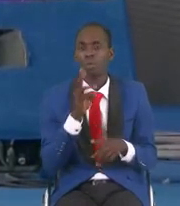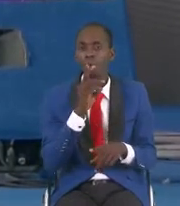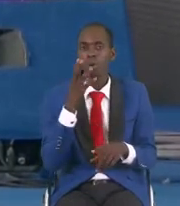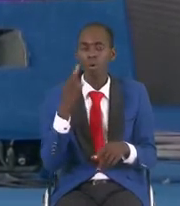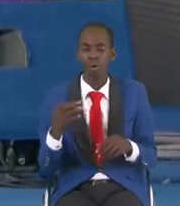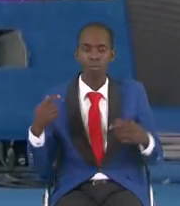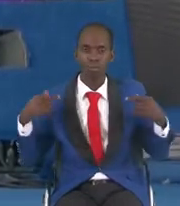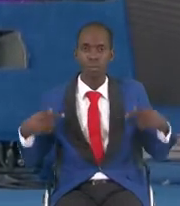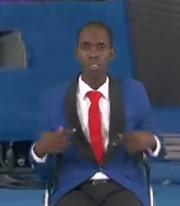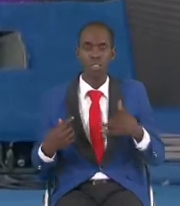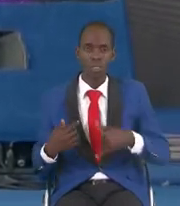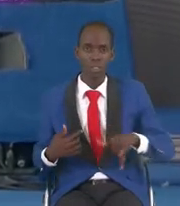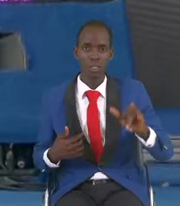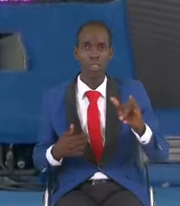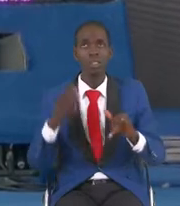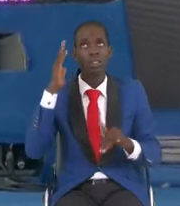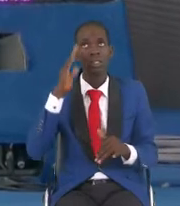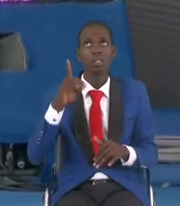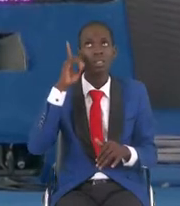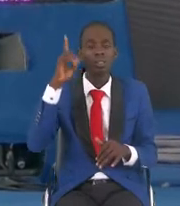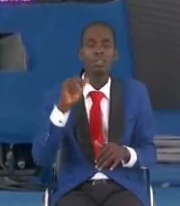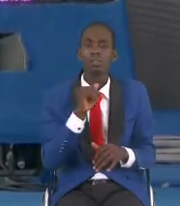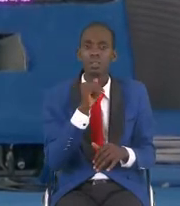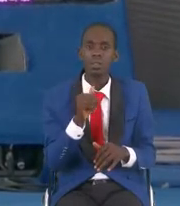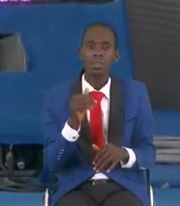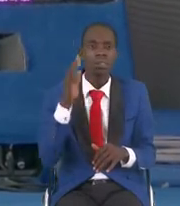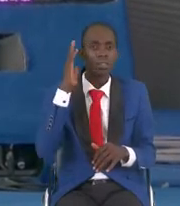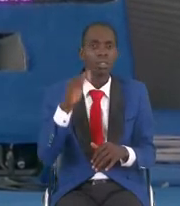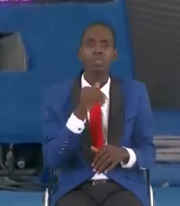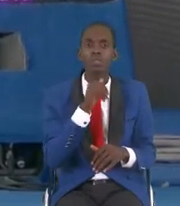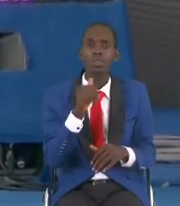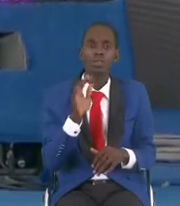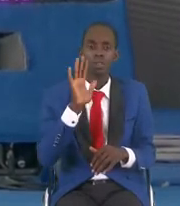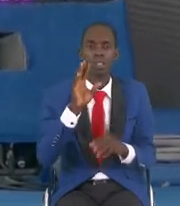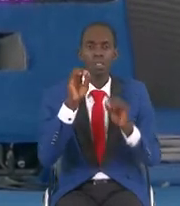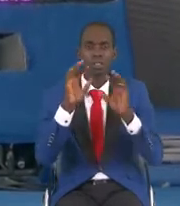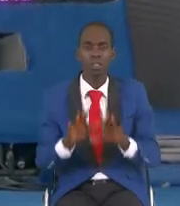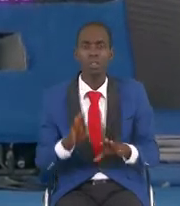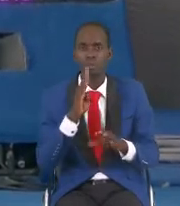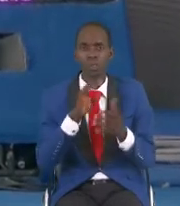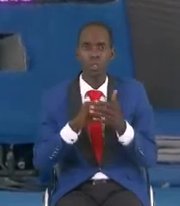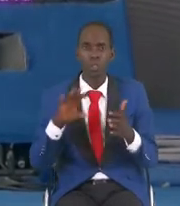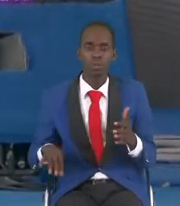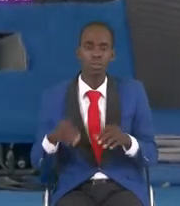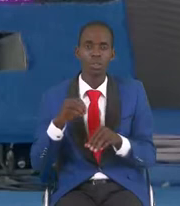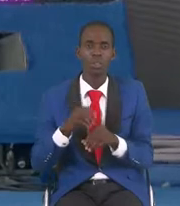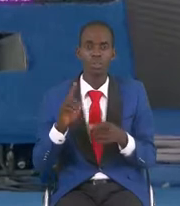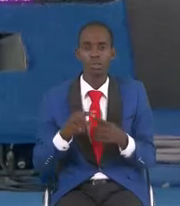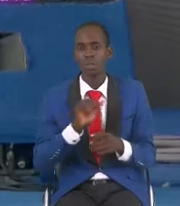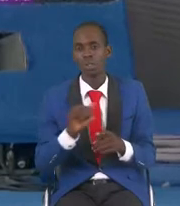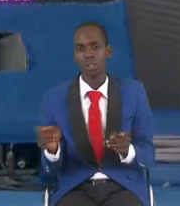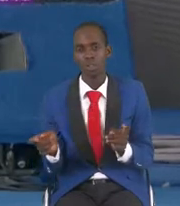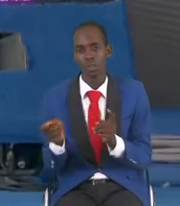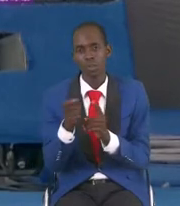yet shall he not, shall not thy teachers be removed into a corner